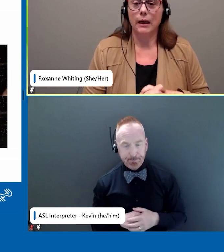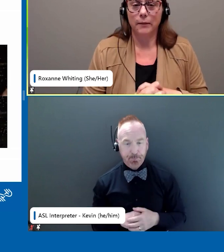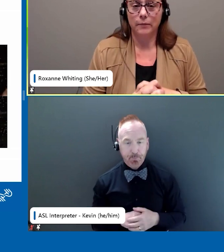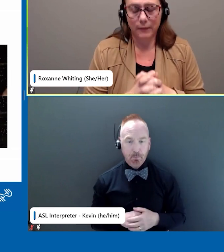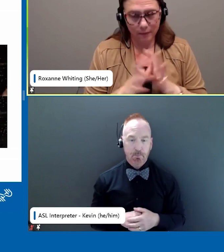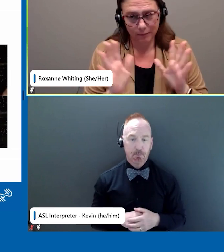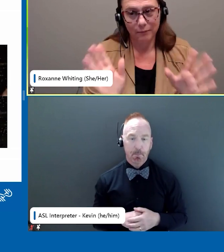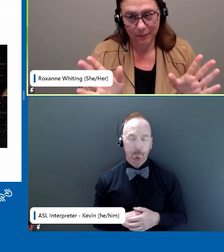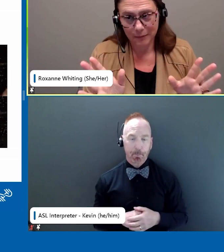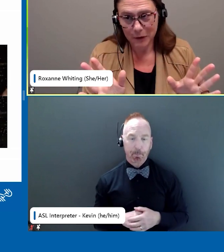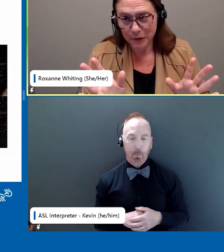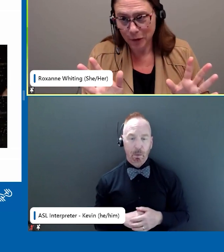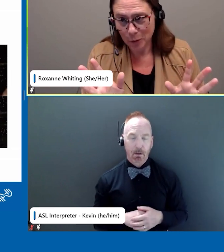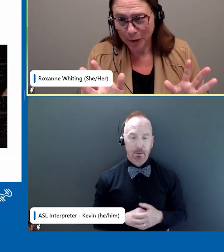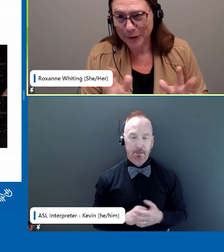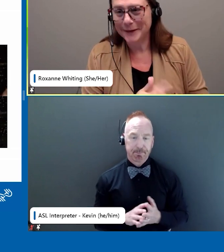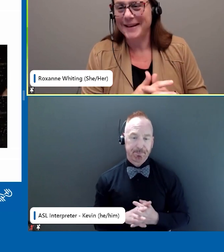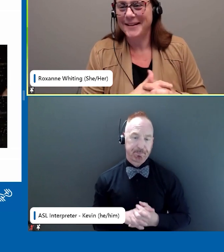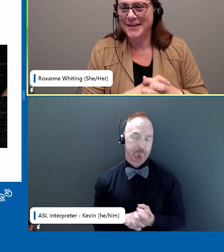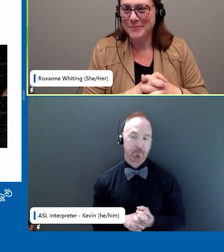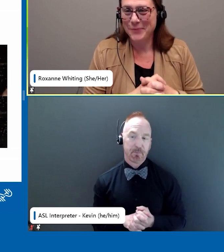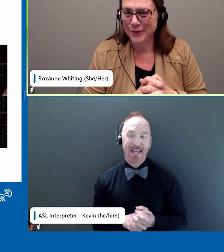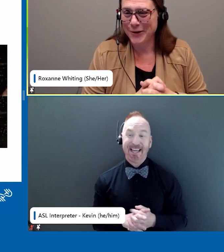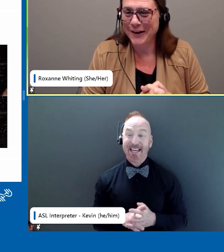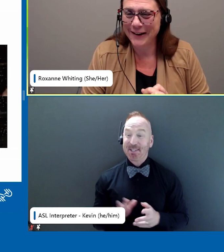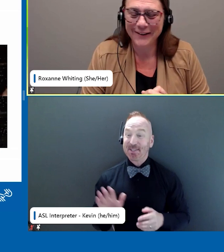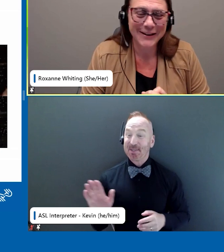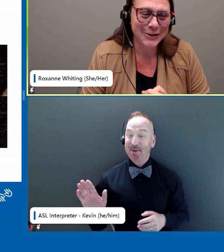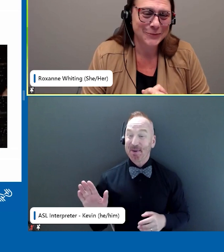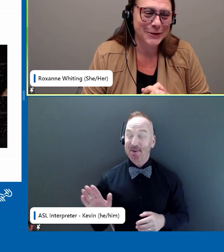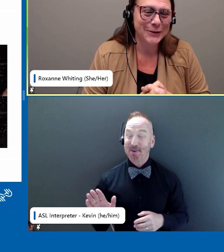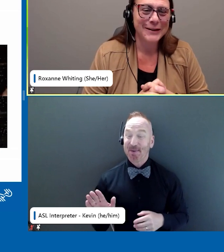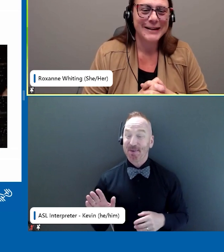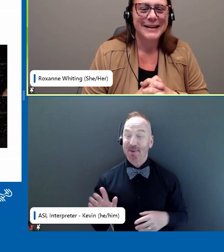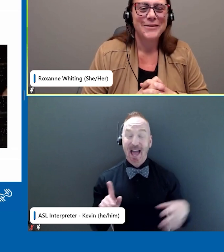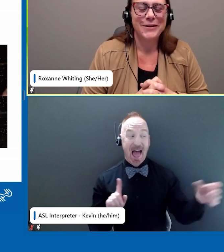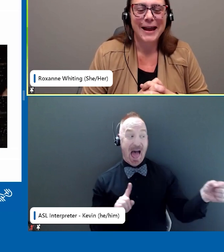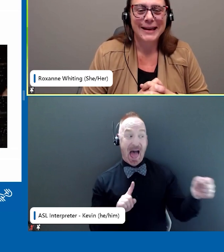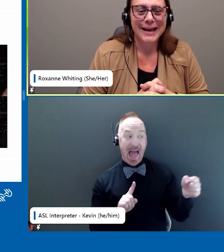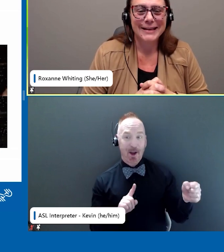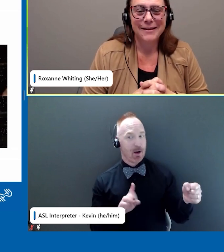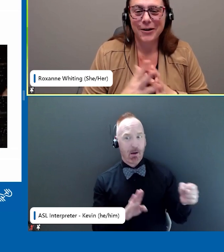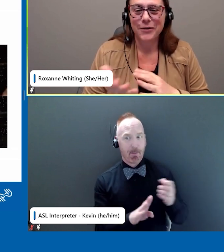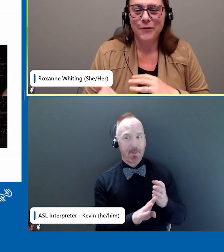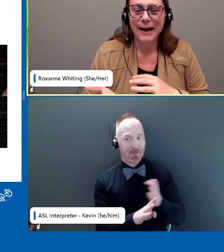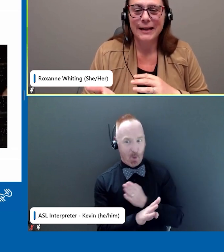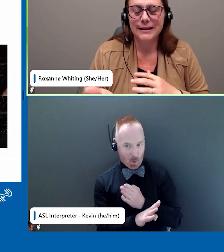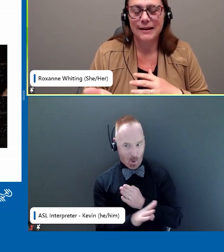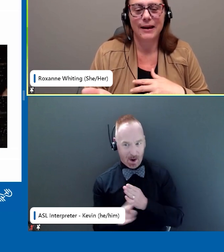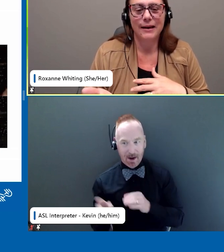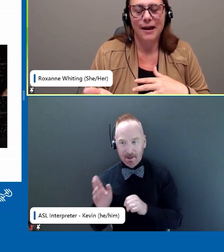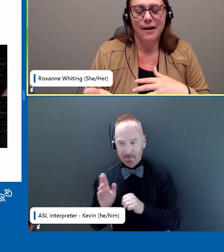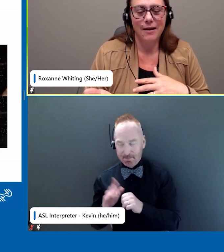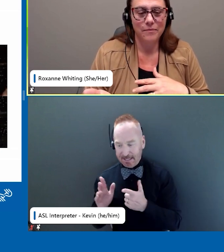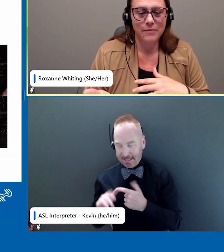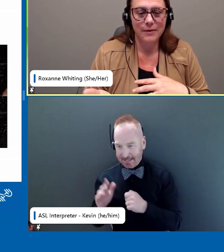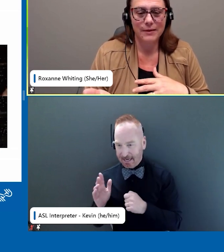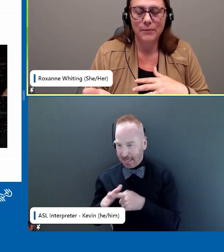So do your homework before you hire an interpreter for that case. And then on the right-hand